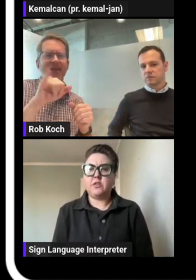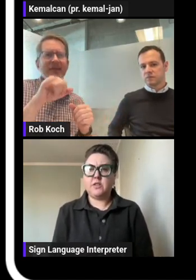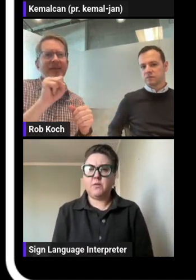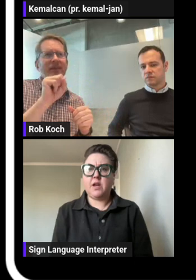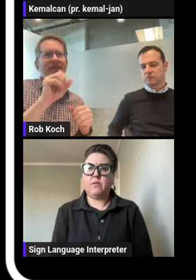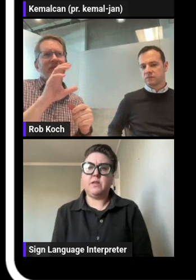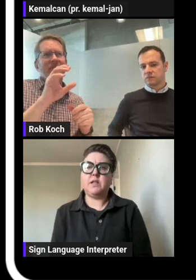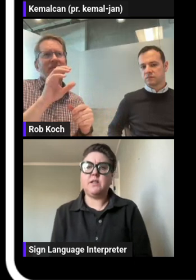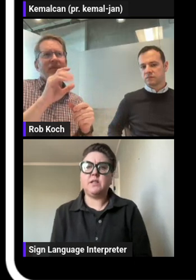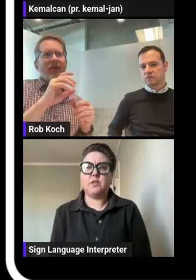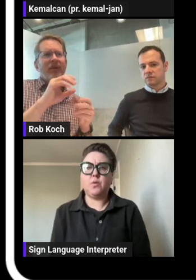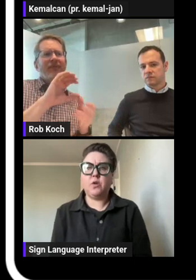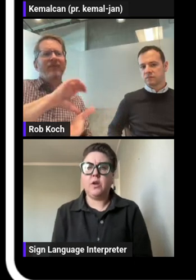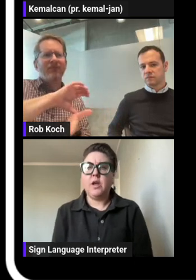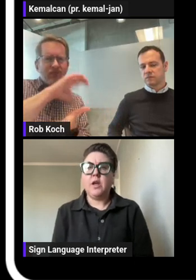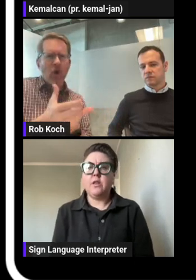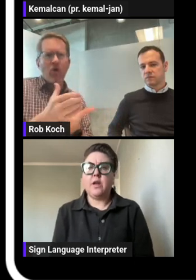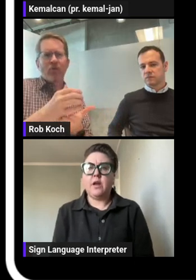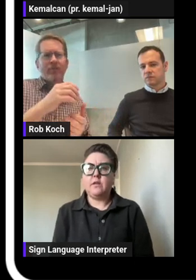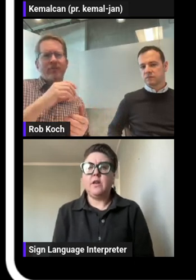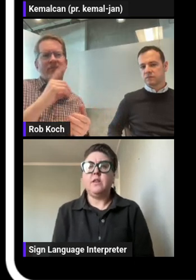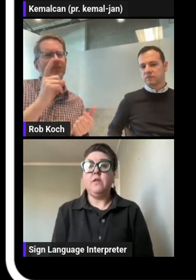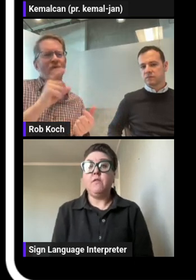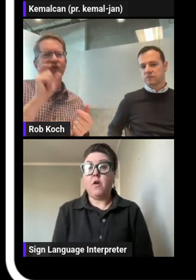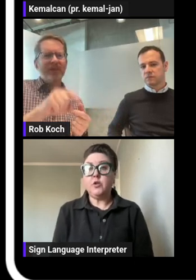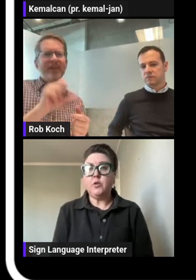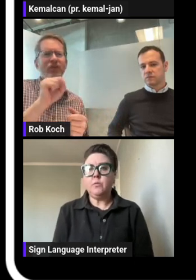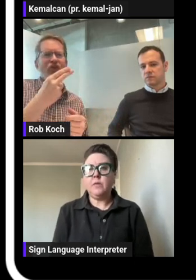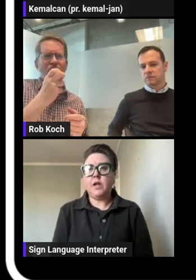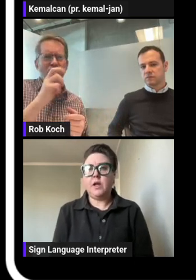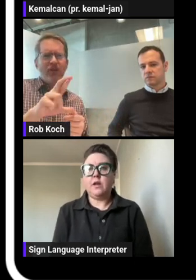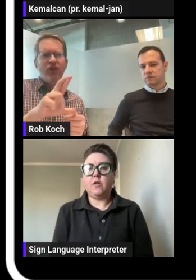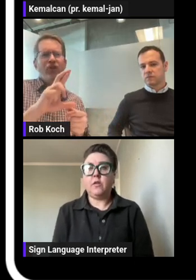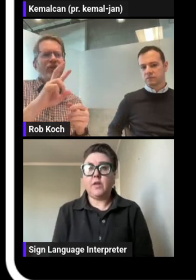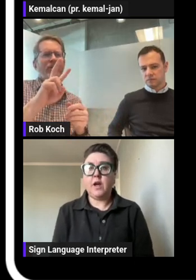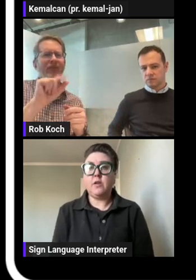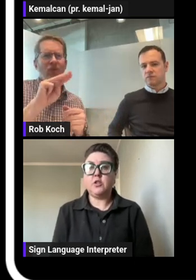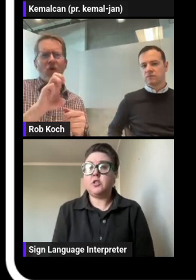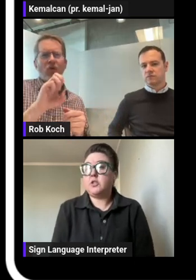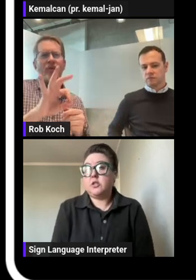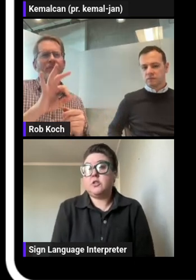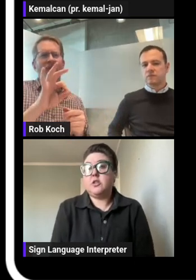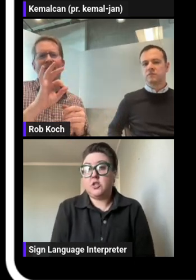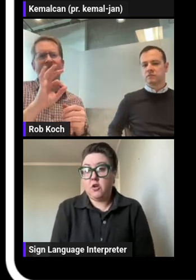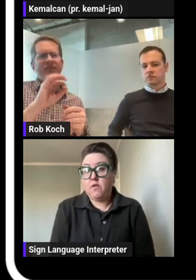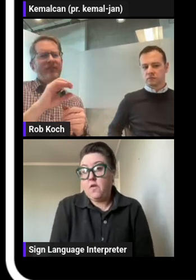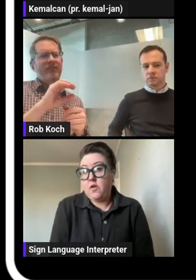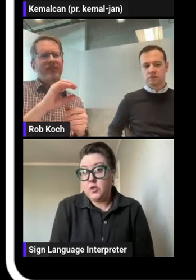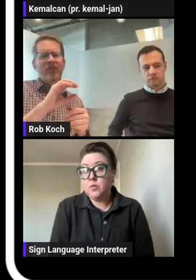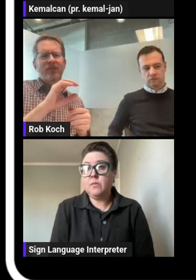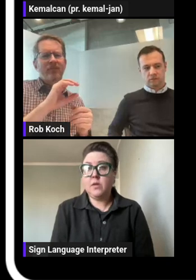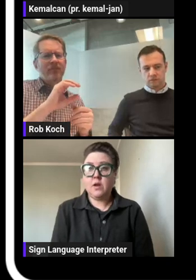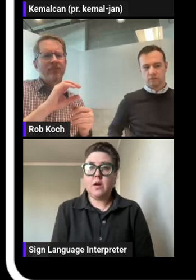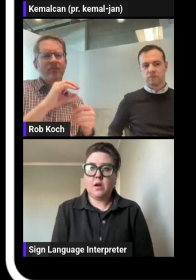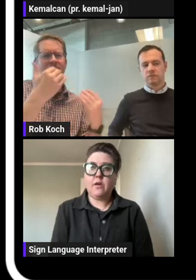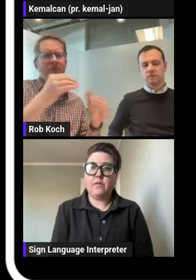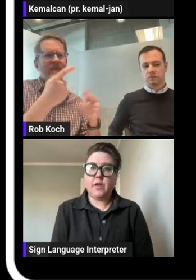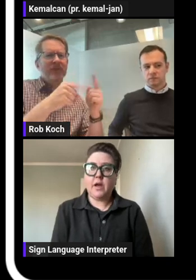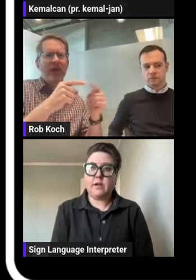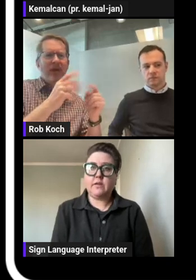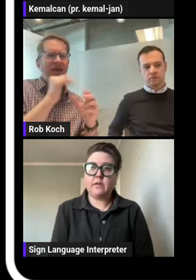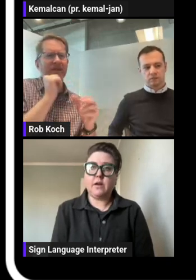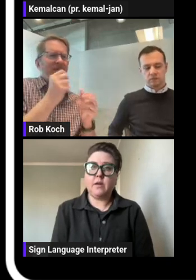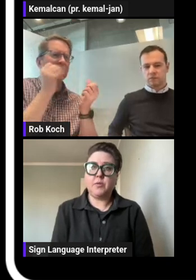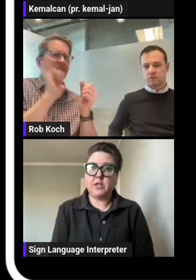of the challenges that we had with the data sets were that the volume and all of that, just the sheer volume